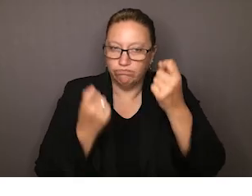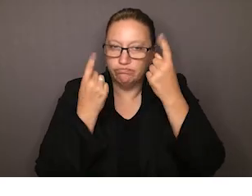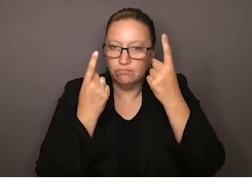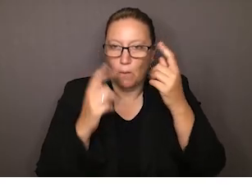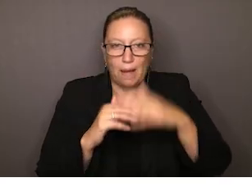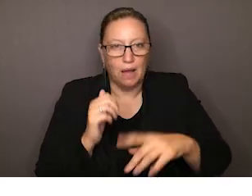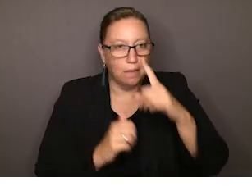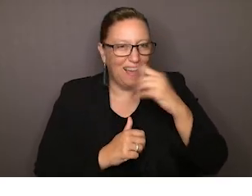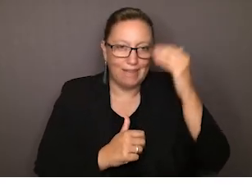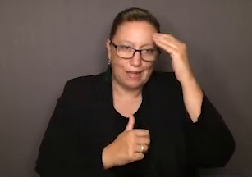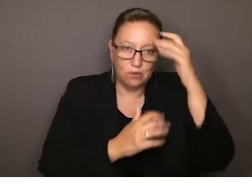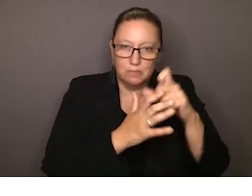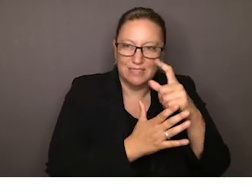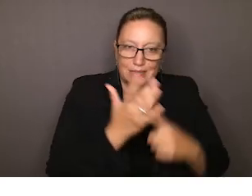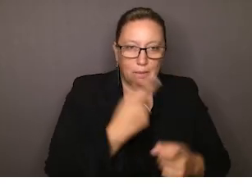mental illness,